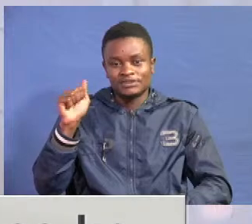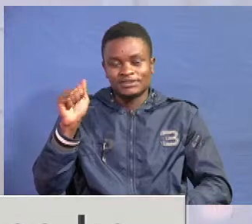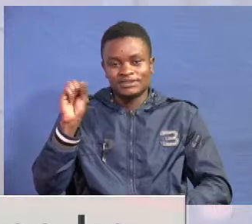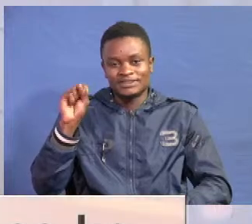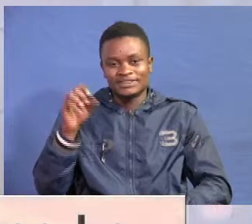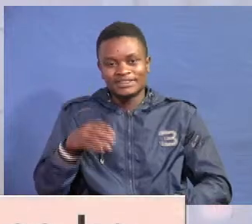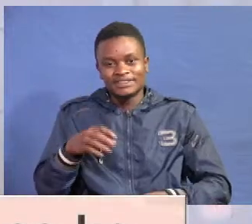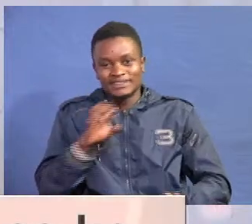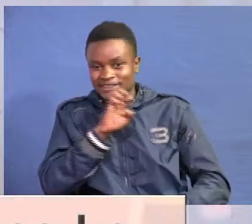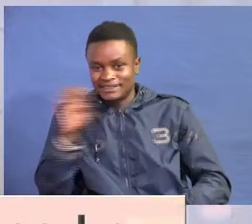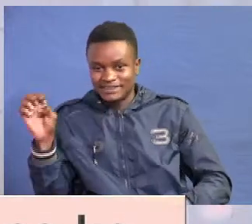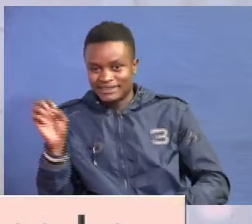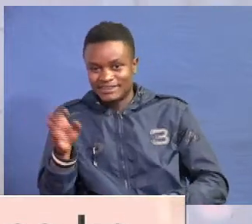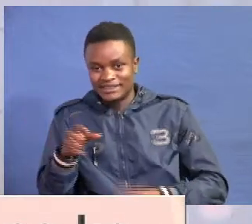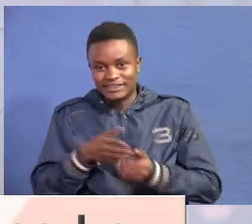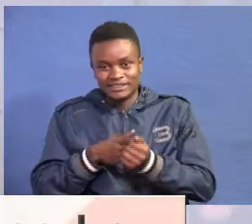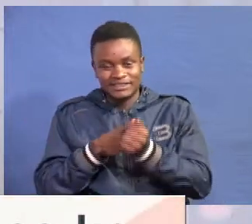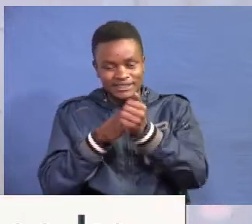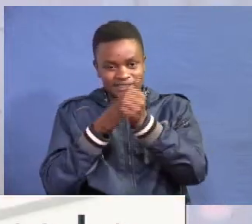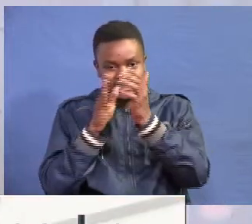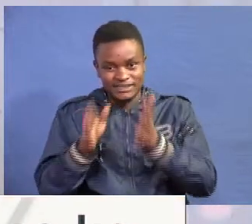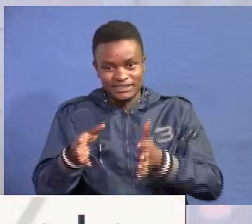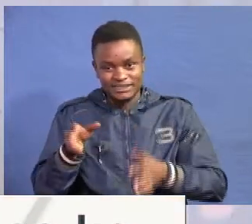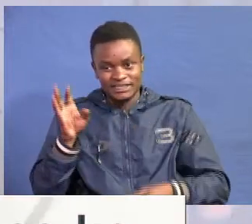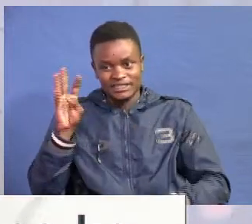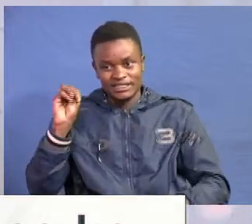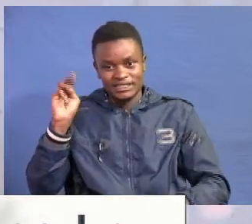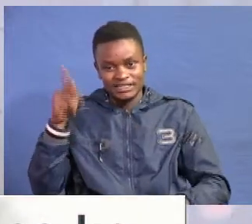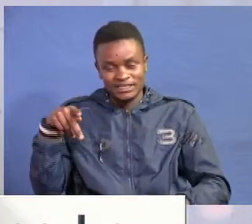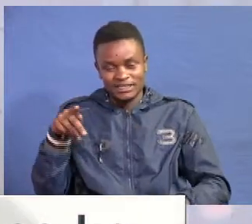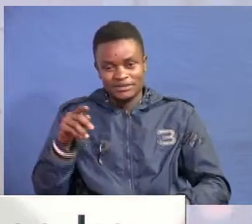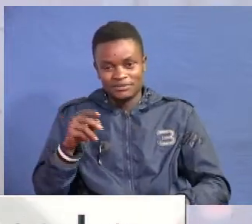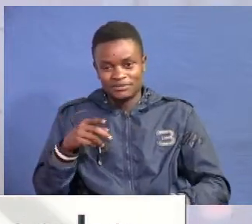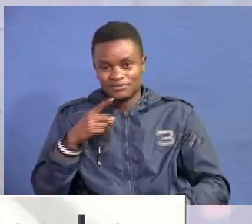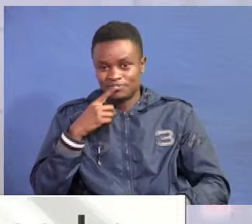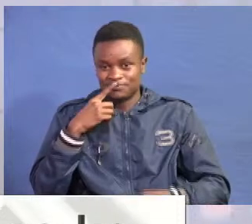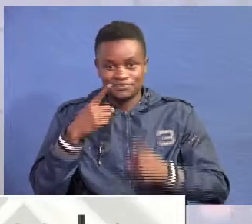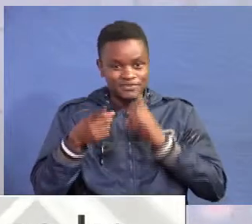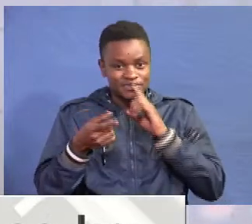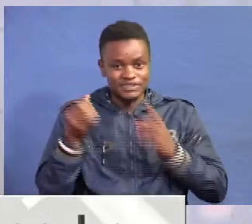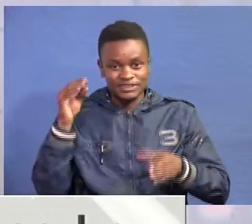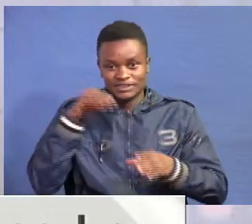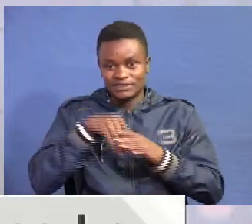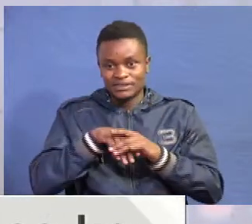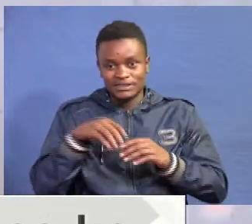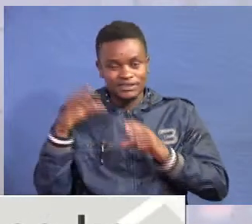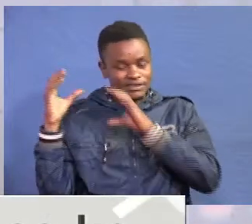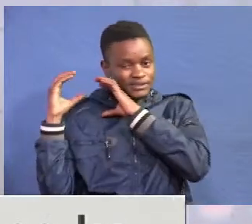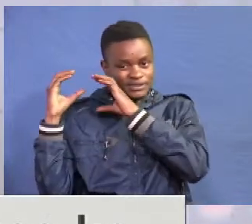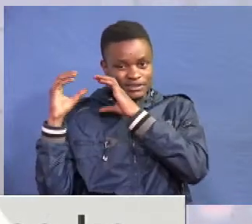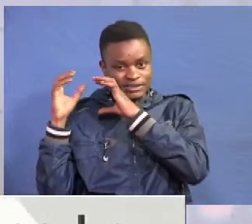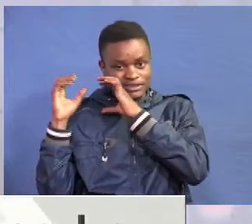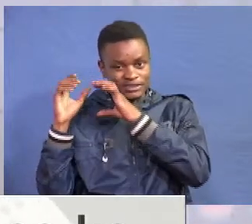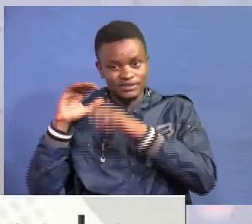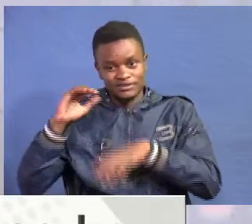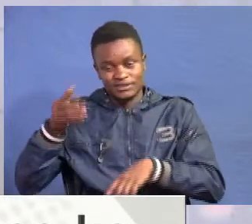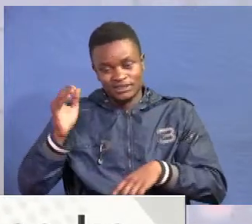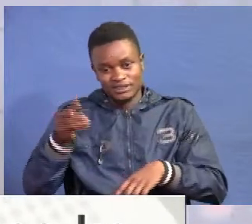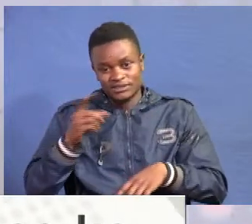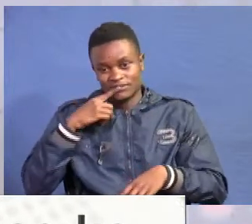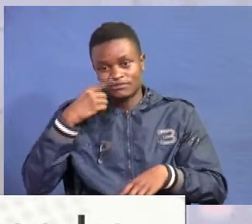to Kwachocha area in Malindi town. While addressing a rally in Kilifi County, Salasia urged the government